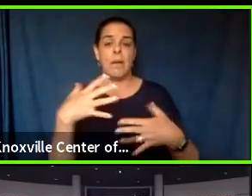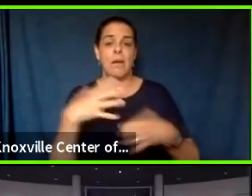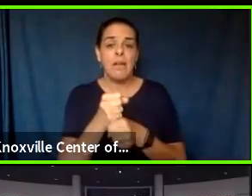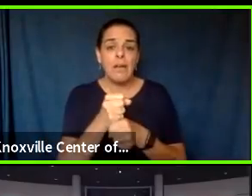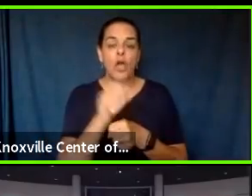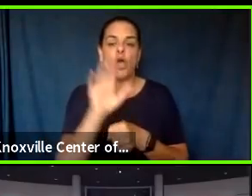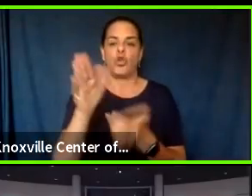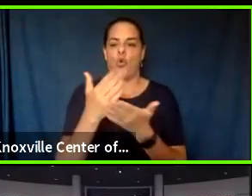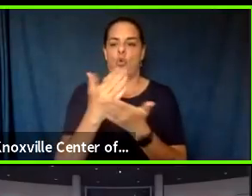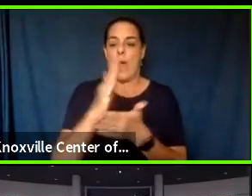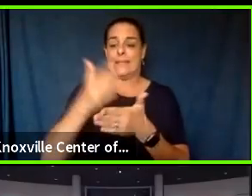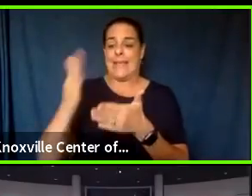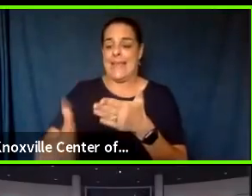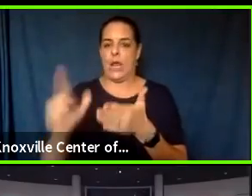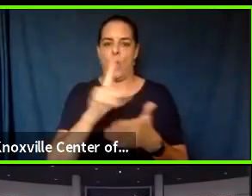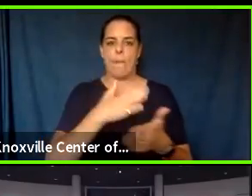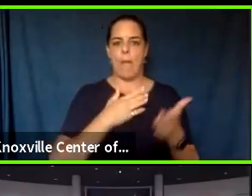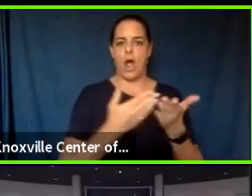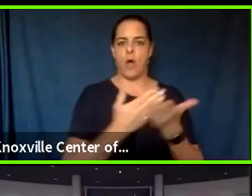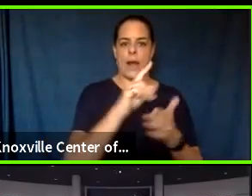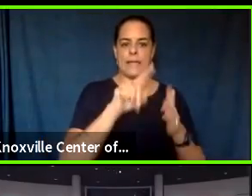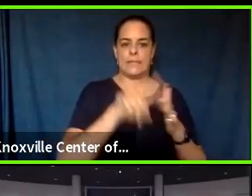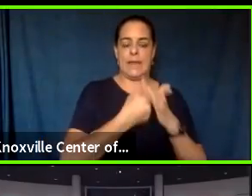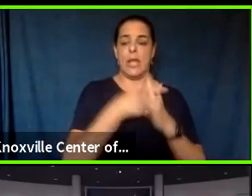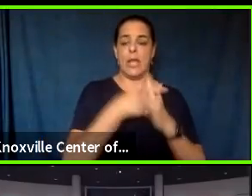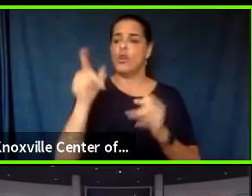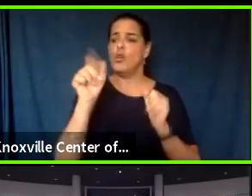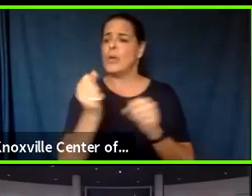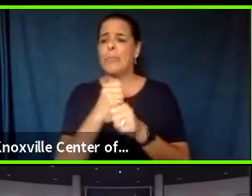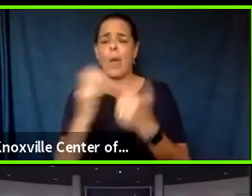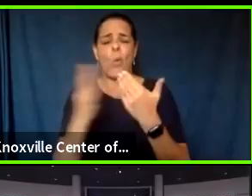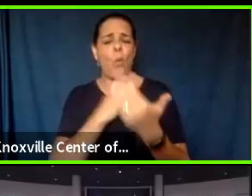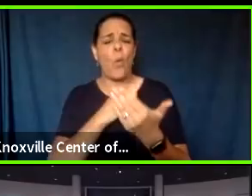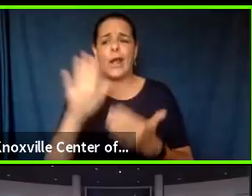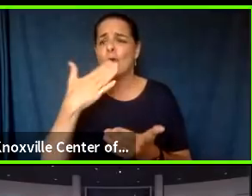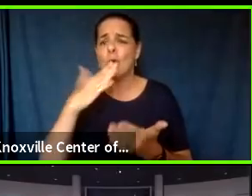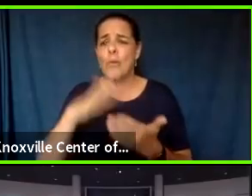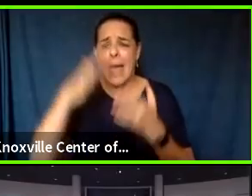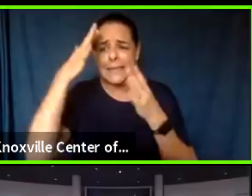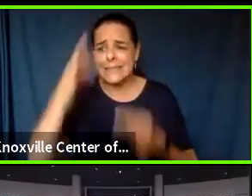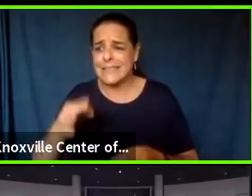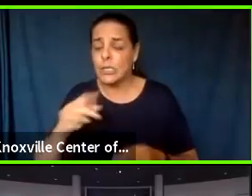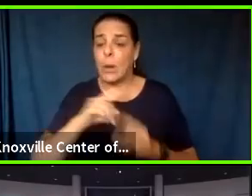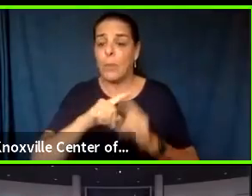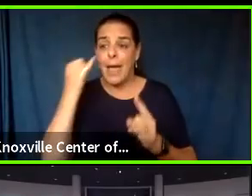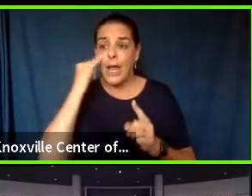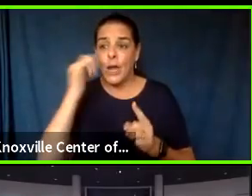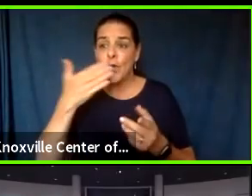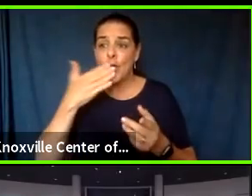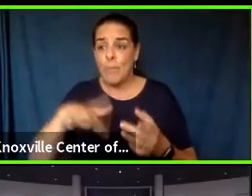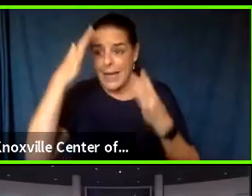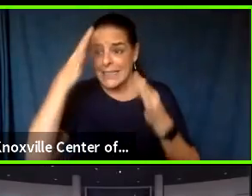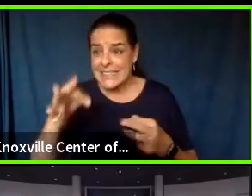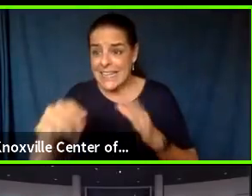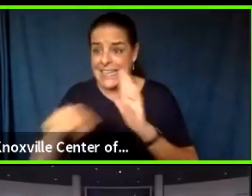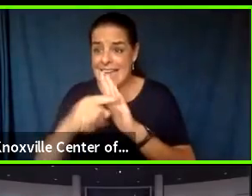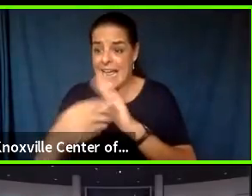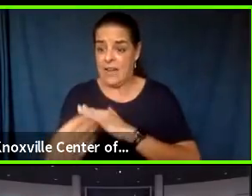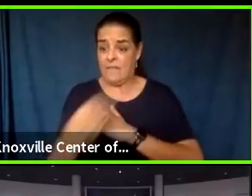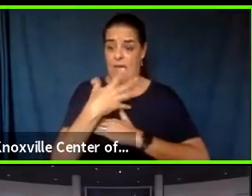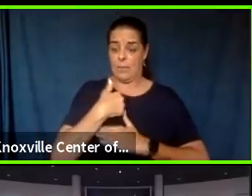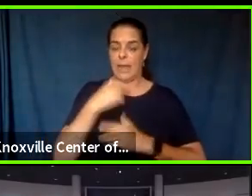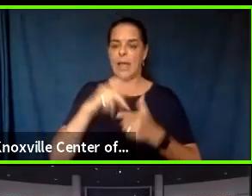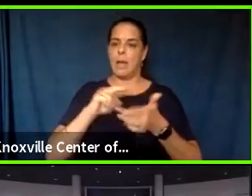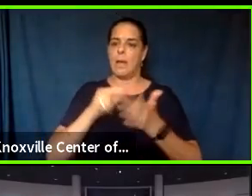your rights end where my rights begin. You can make whatever bad decisions that you want to make. However, if those bad decisions negatively affect me, then you've